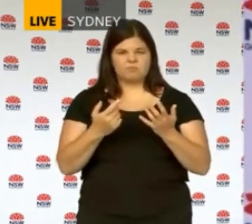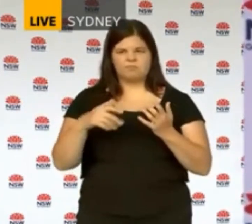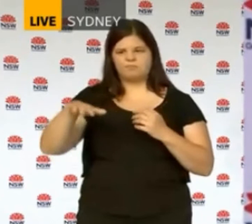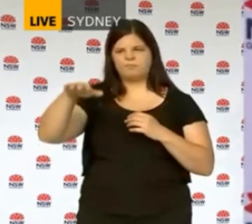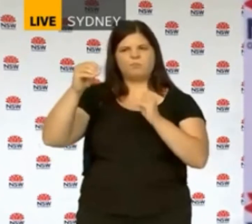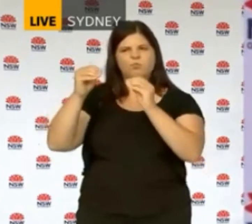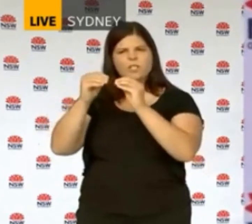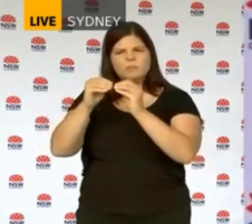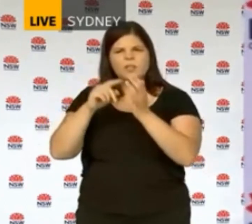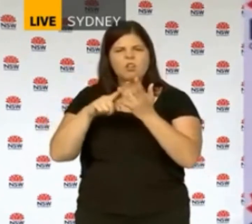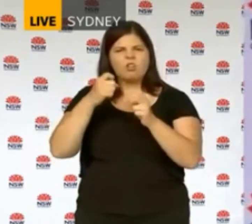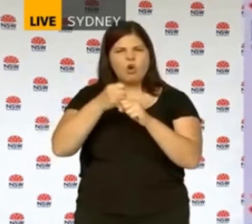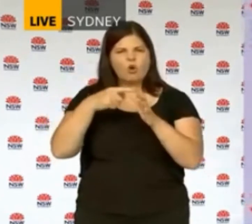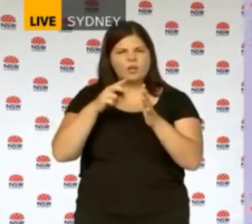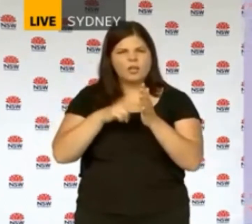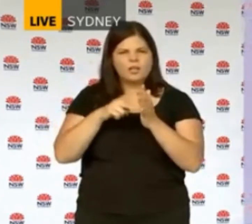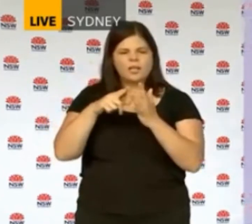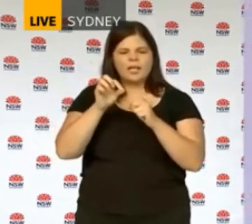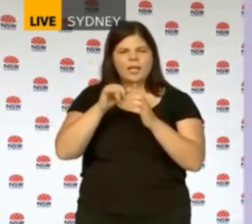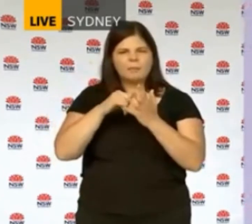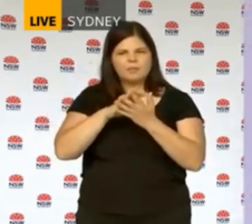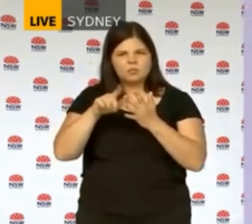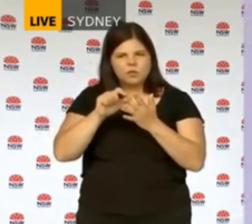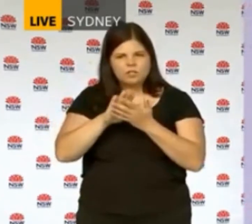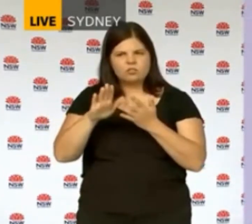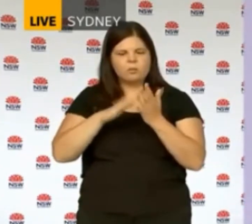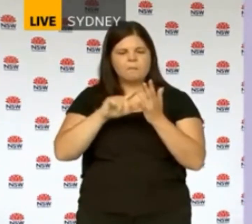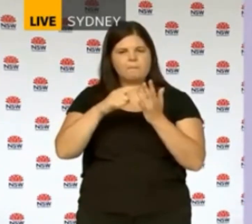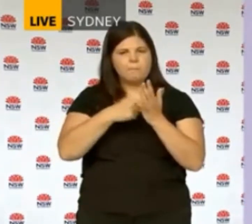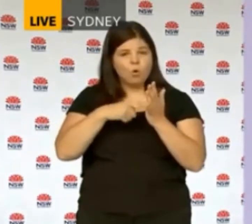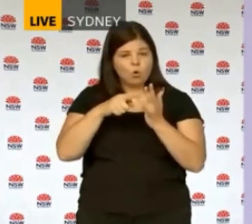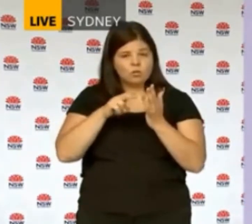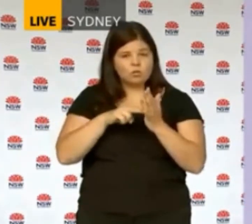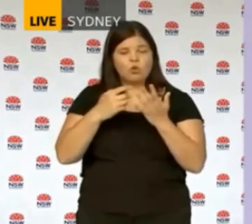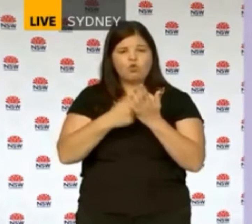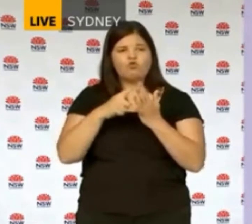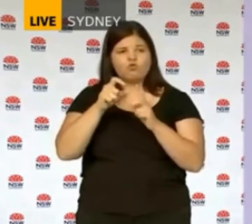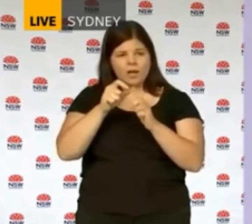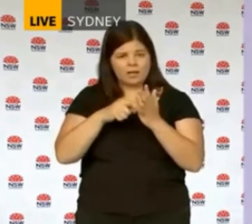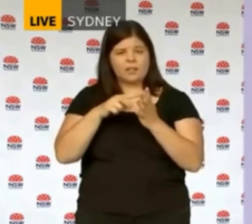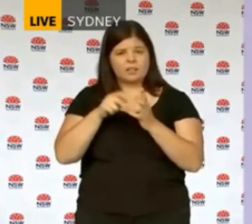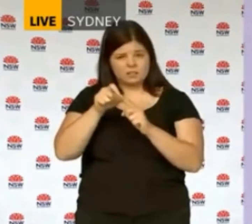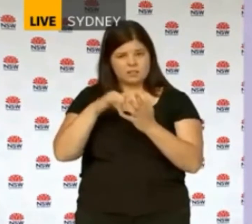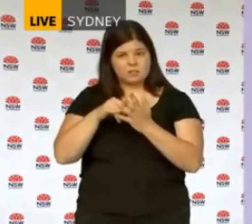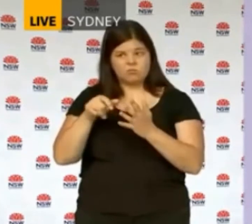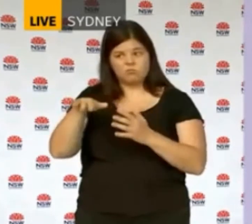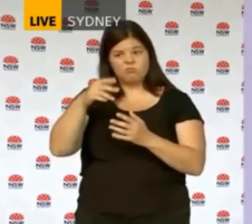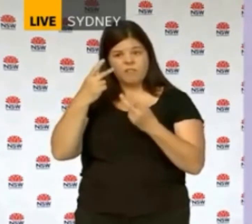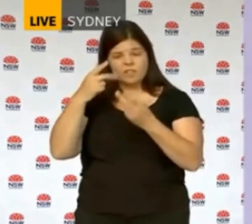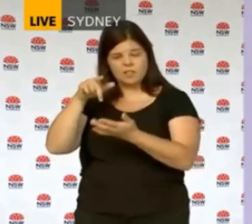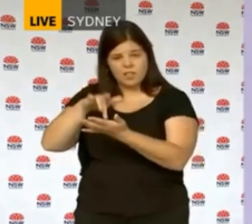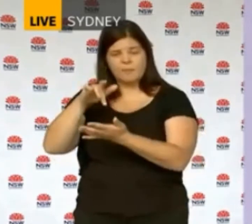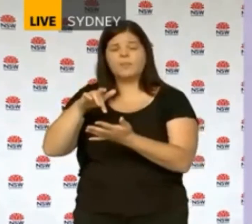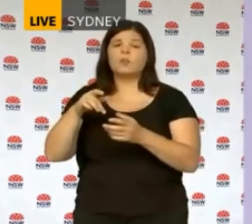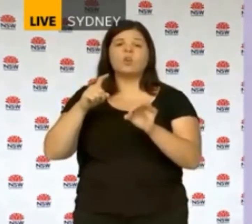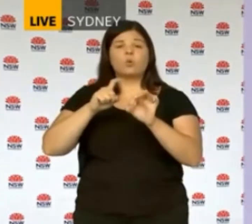in Brisbane, Logan, Ipswich, Moreton and Redlands. So Queensland have taken action to announce that they'll have a